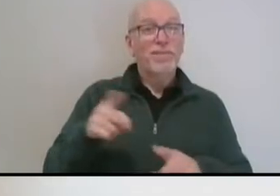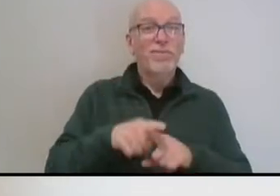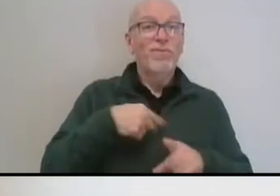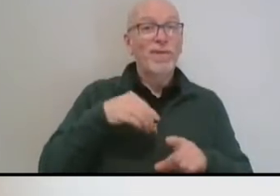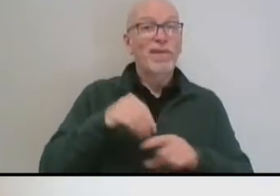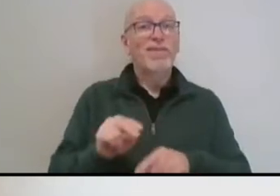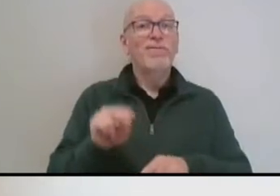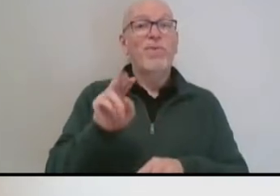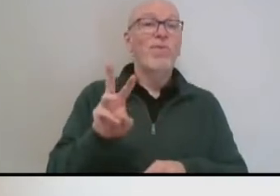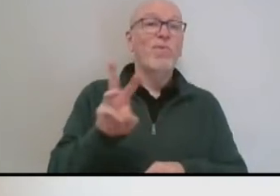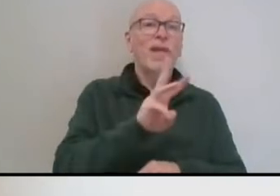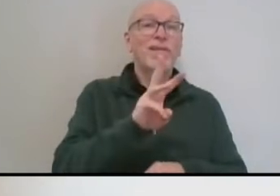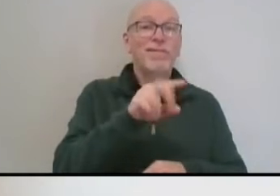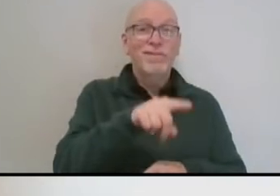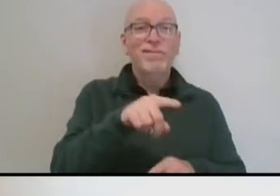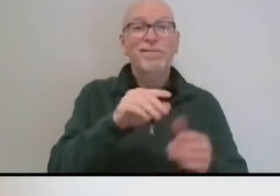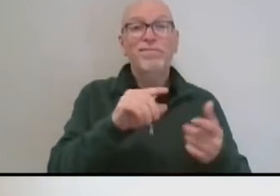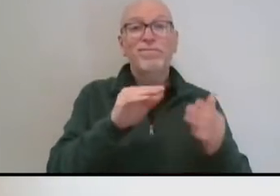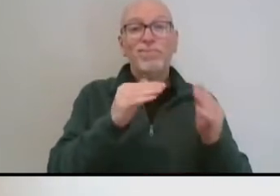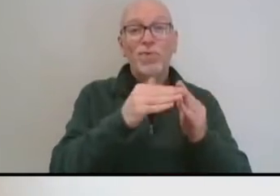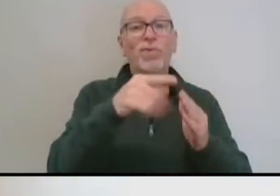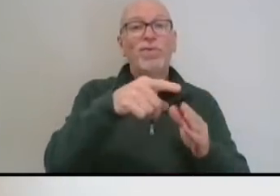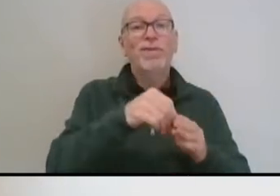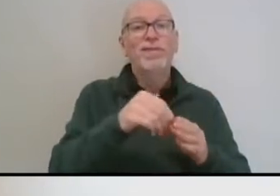northwest corner of Indiana near Chicago.